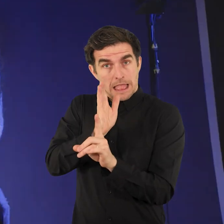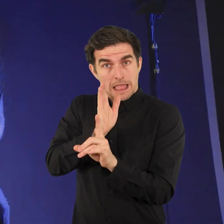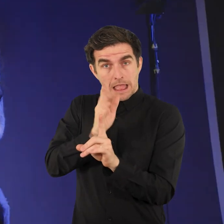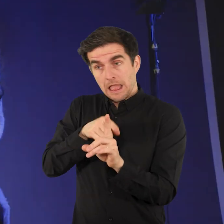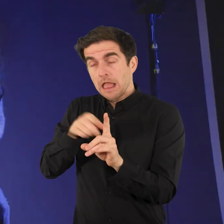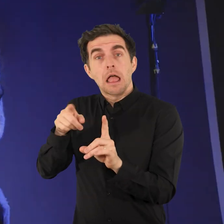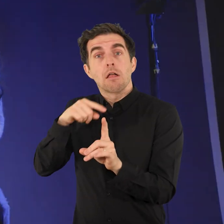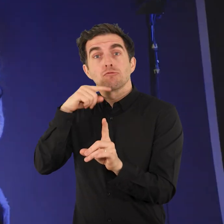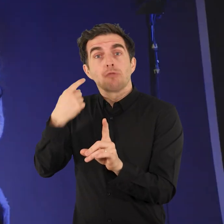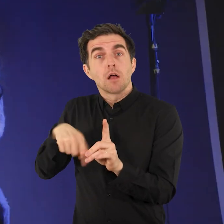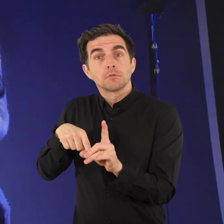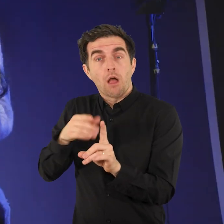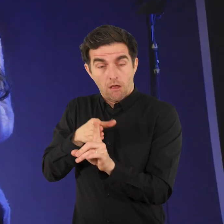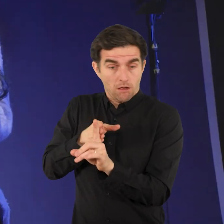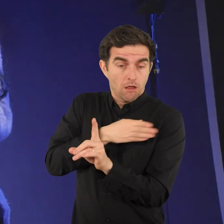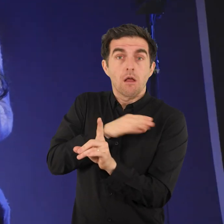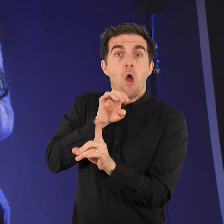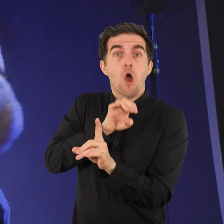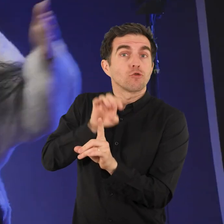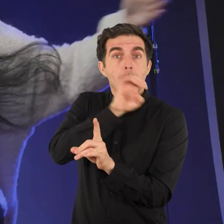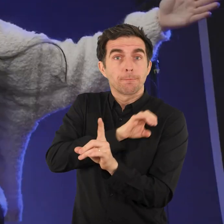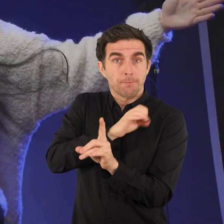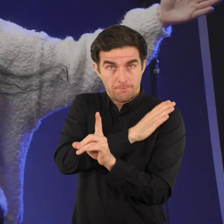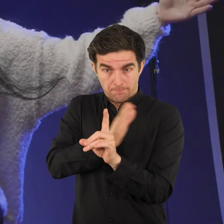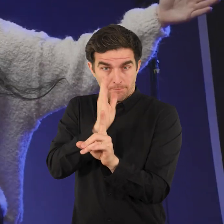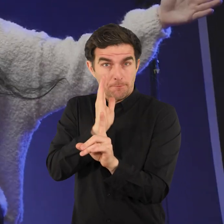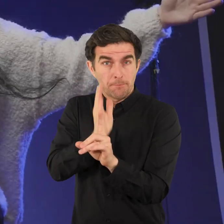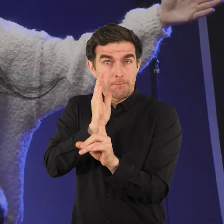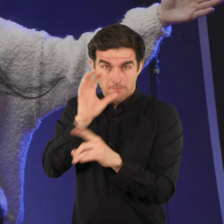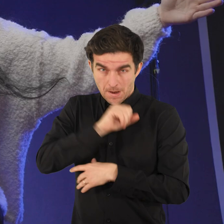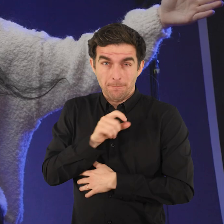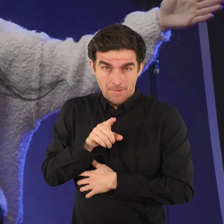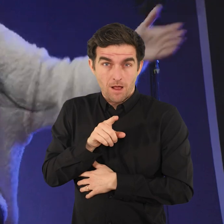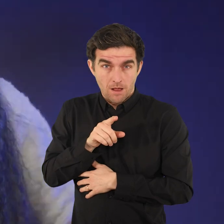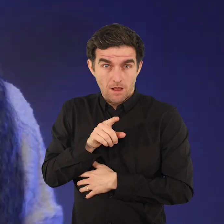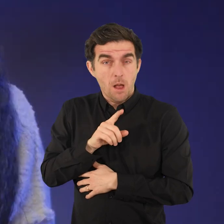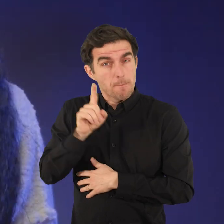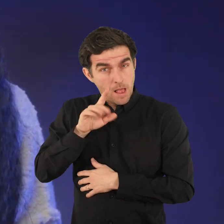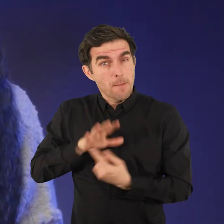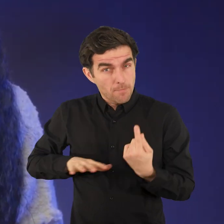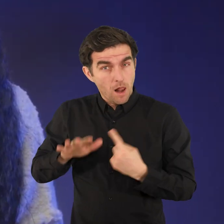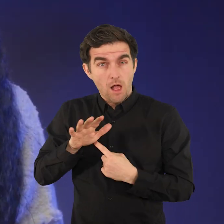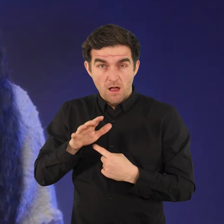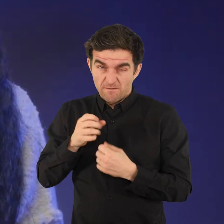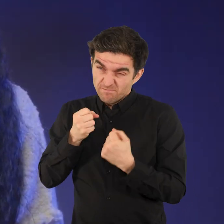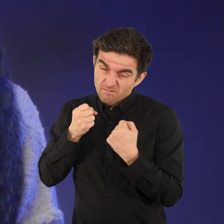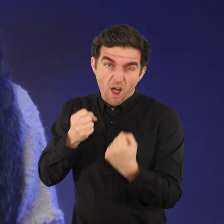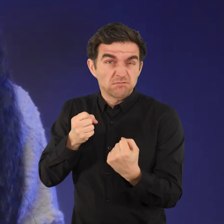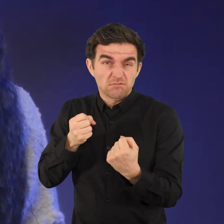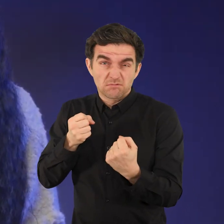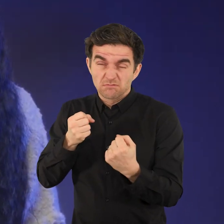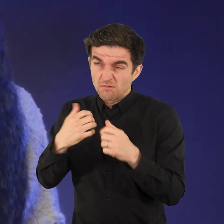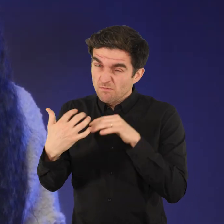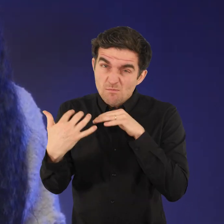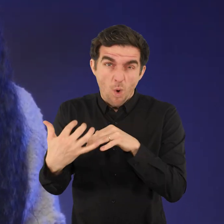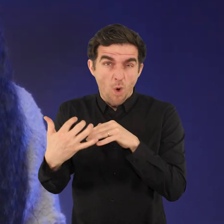is on the border between Russia and Europe. And those guys who are fighting on the front line, they